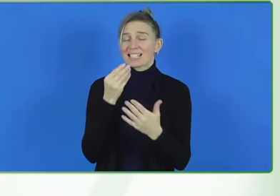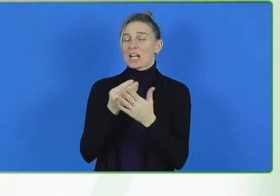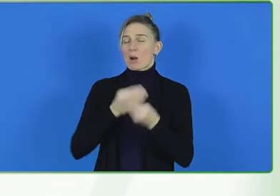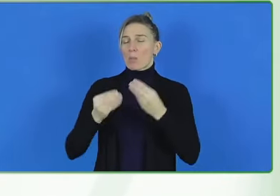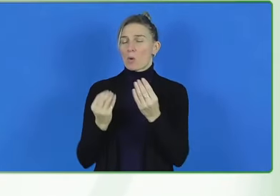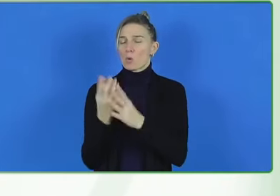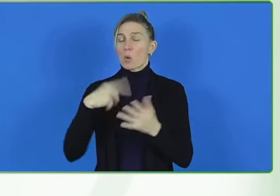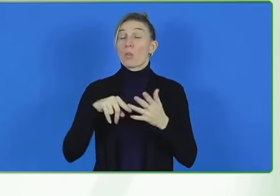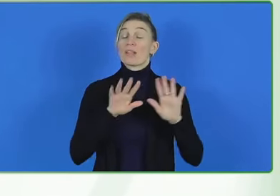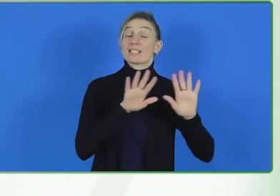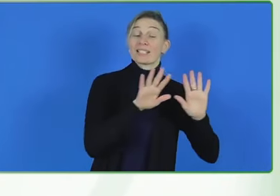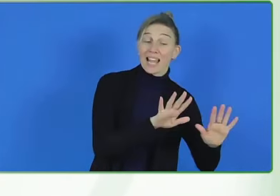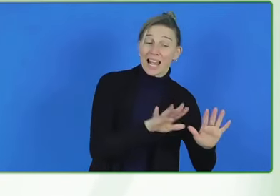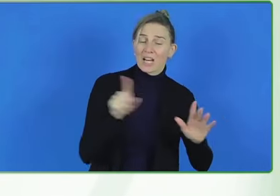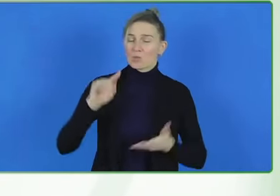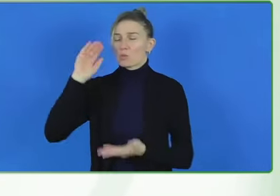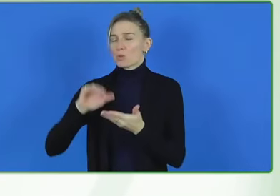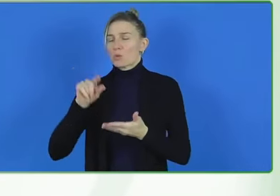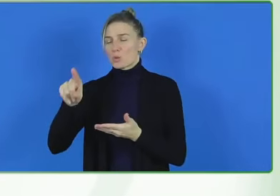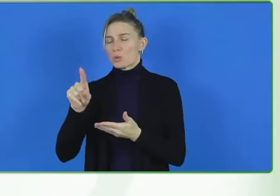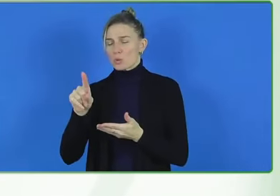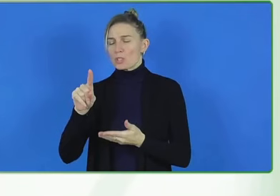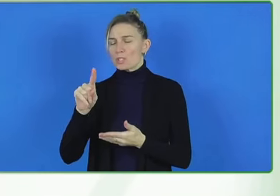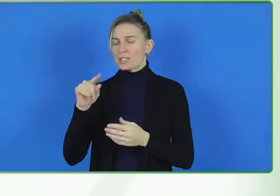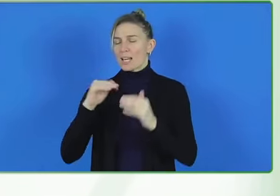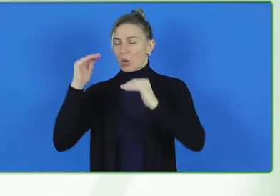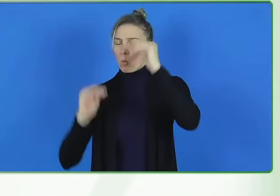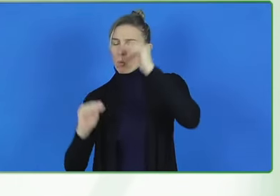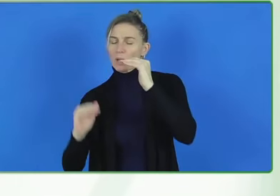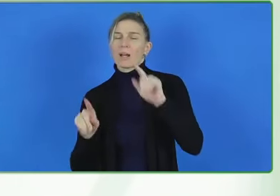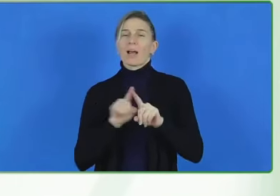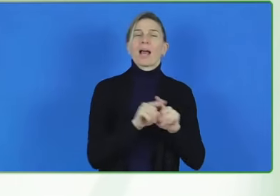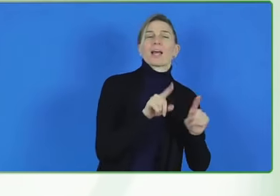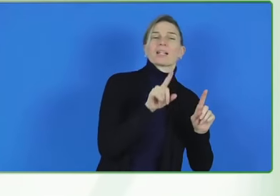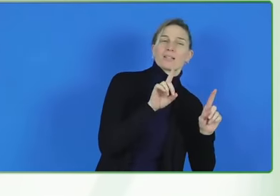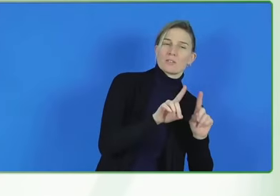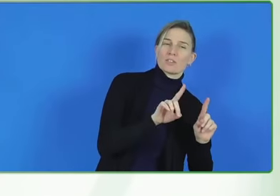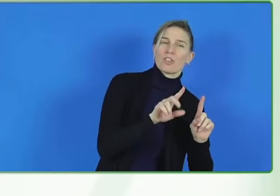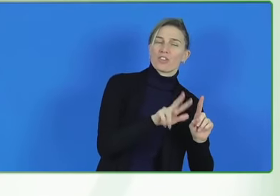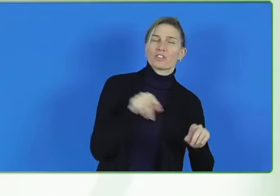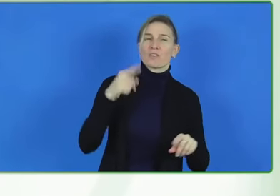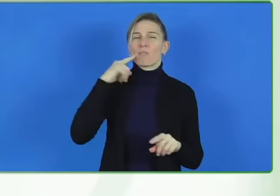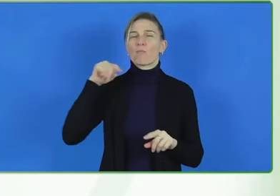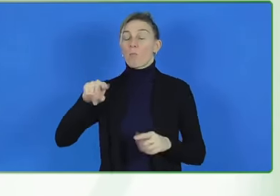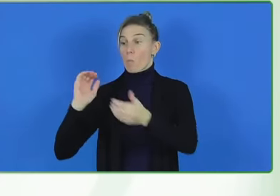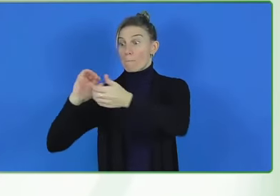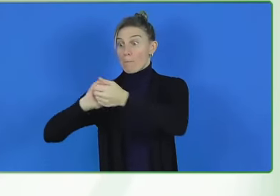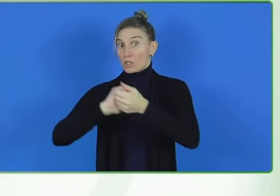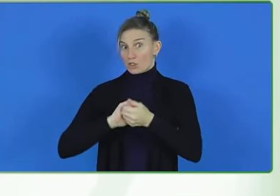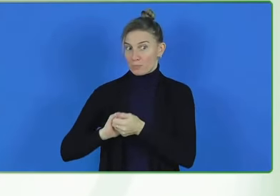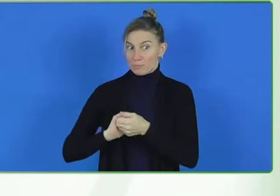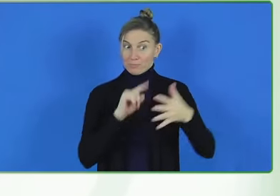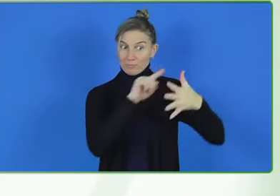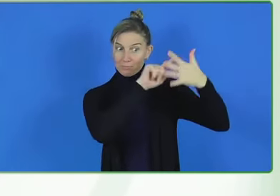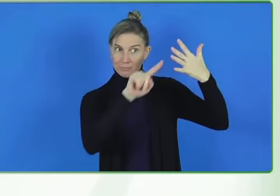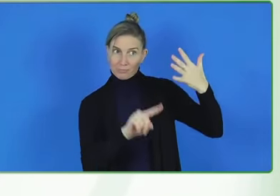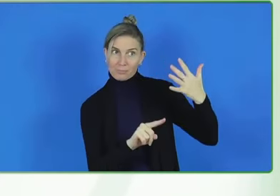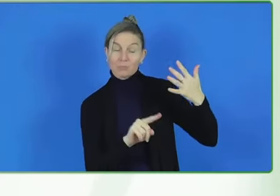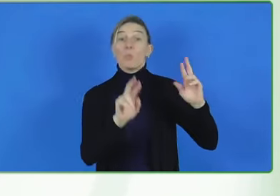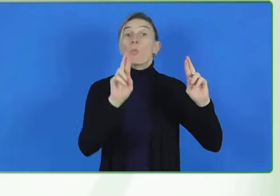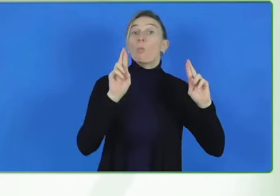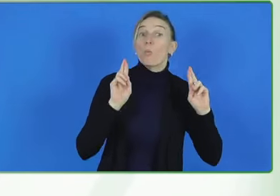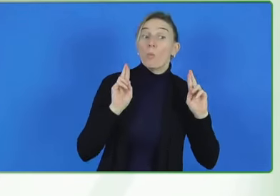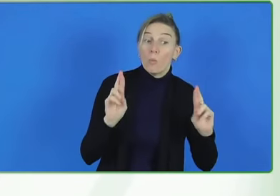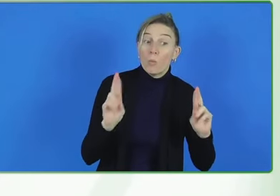reduced inequalities, and SDG 17, partnerships for the goals, in the hope that this is going to feed into the